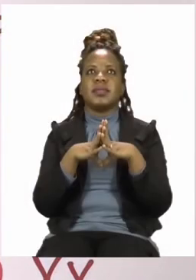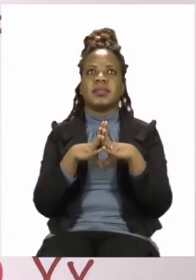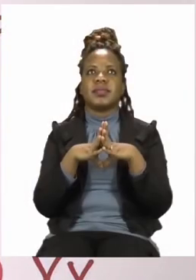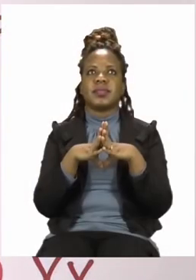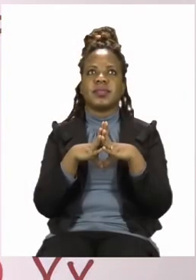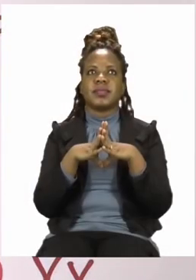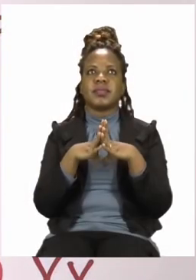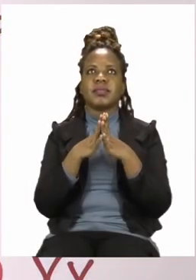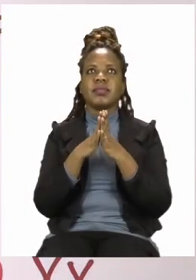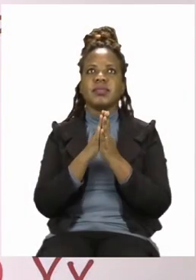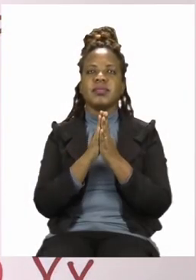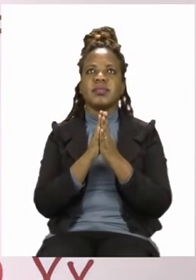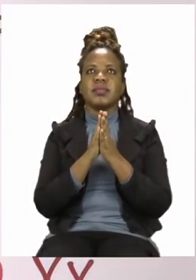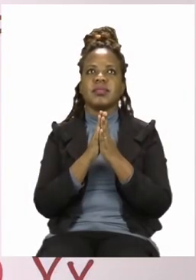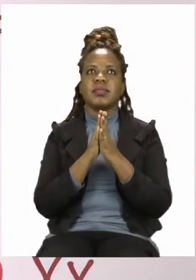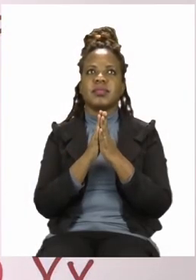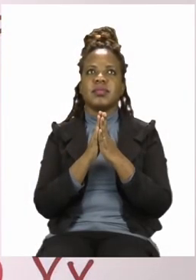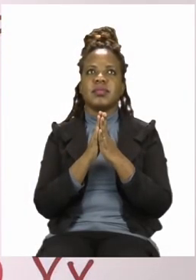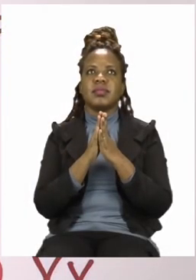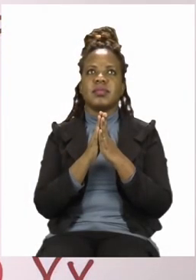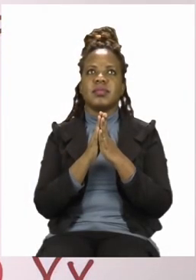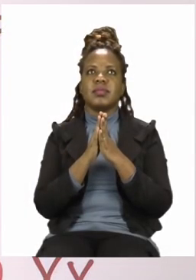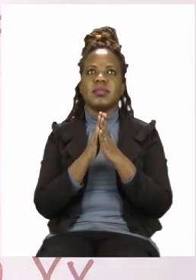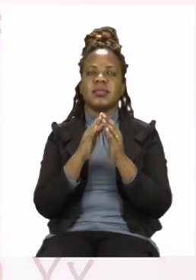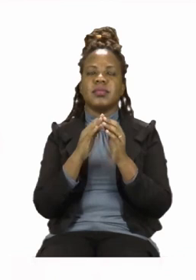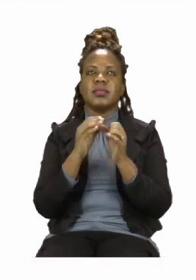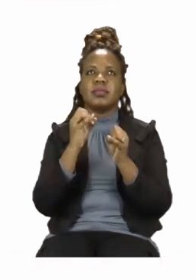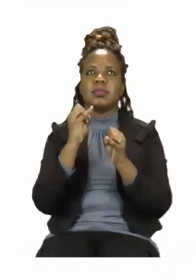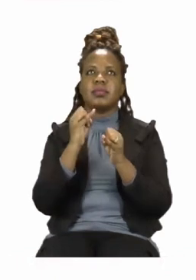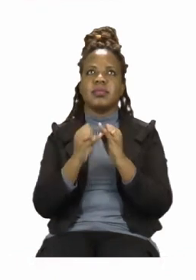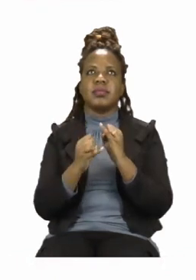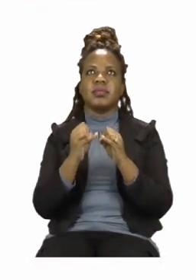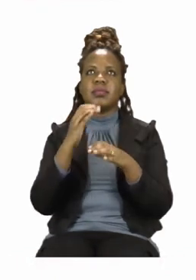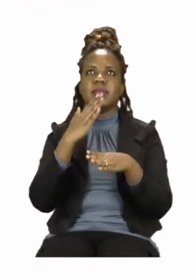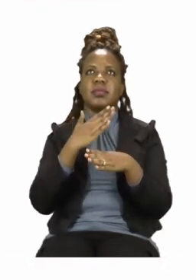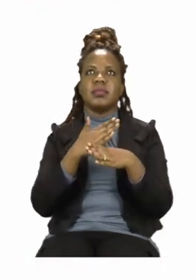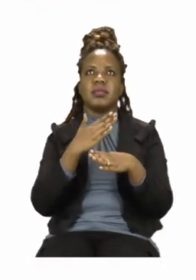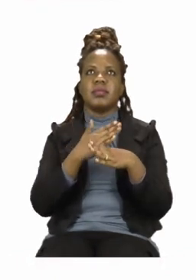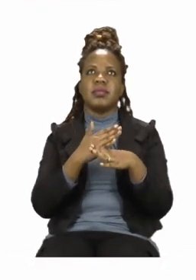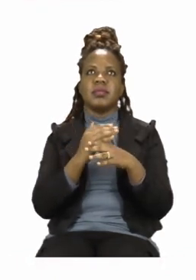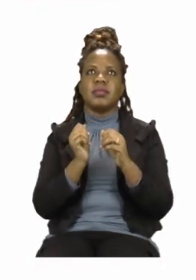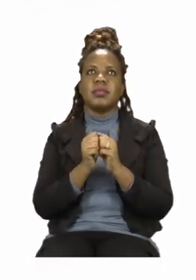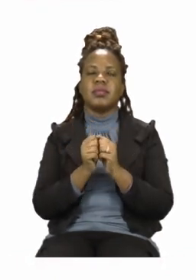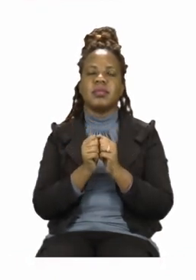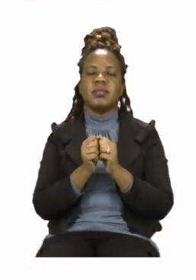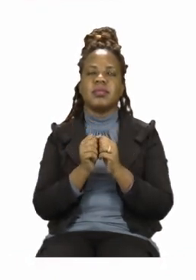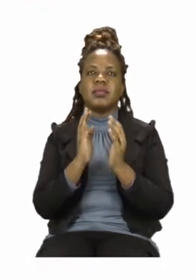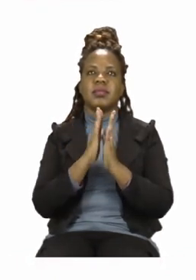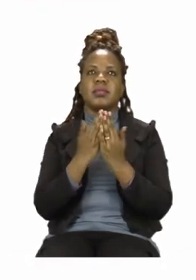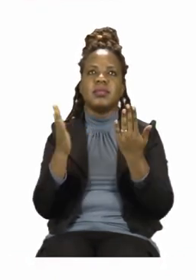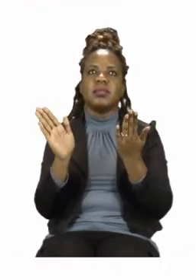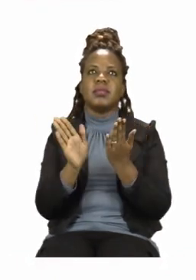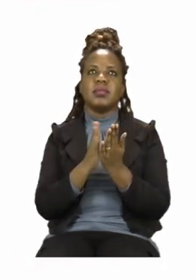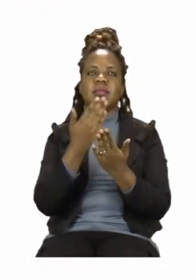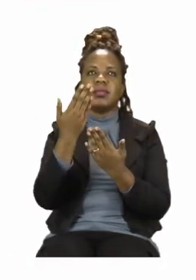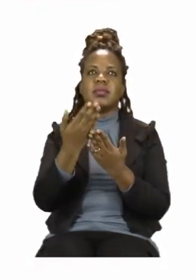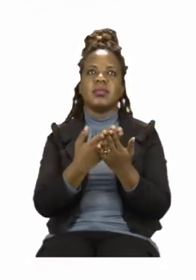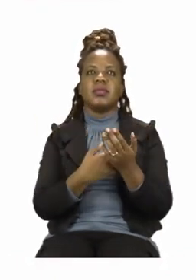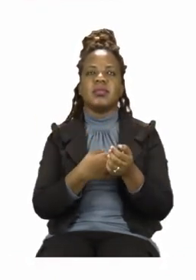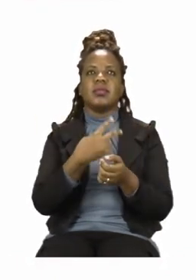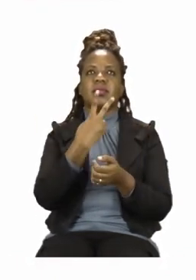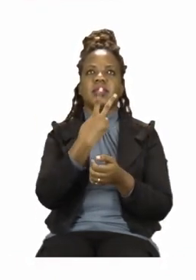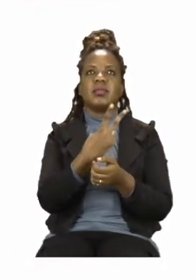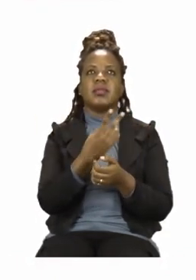Now for our last exercise, boys and girls, let's turn to page 29. On page 29, we are going to be